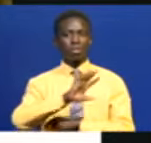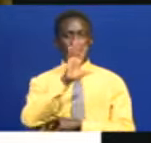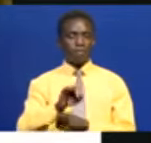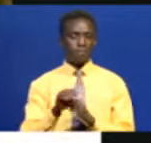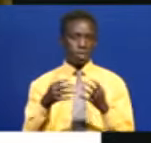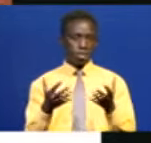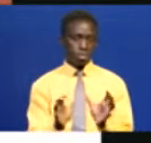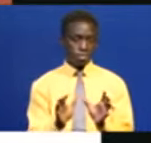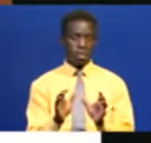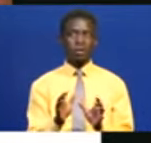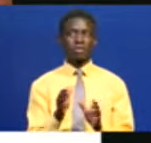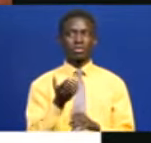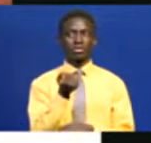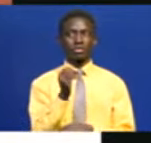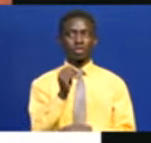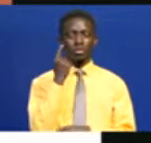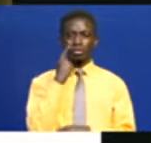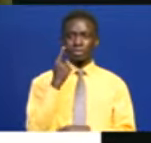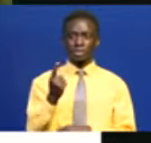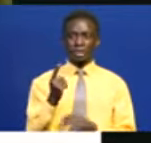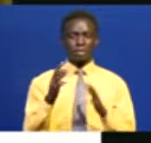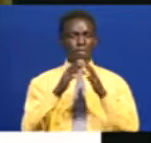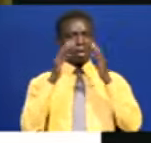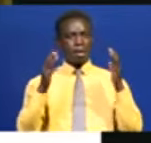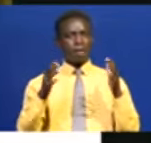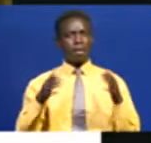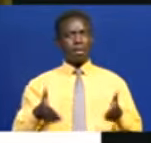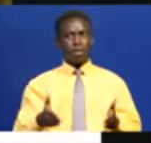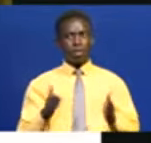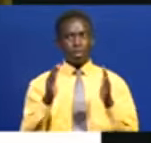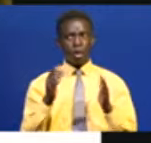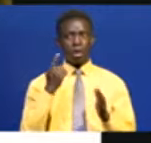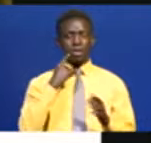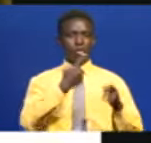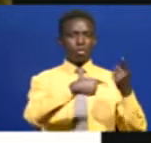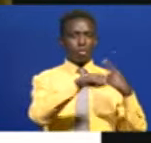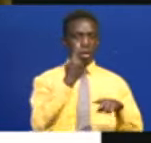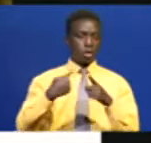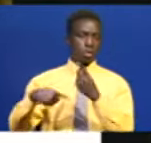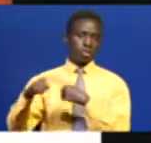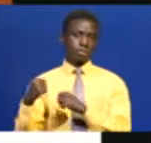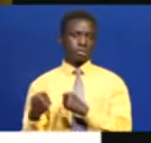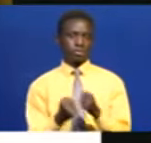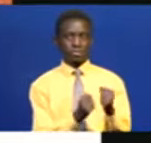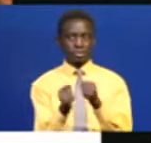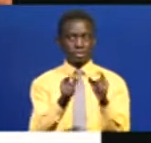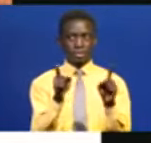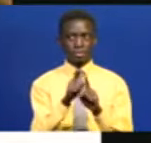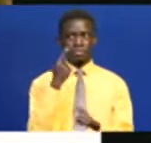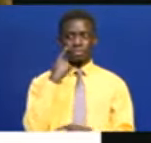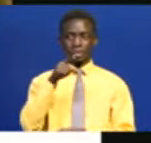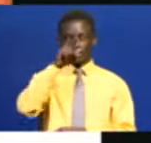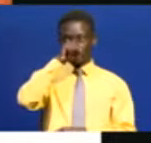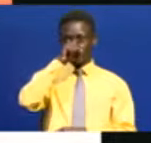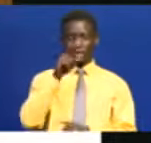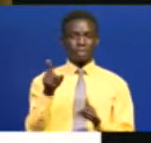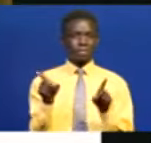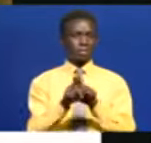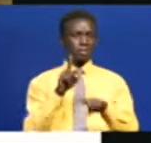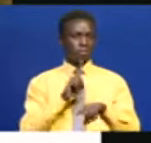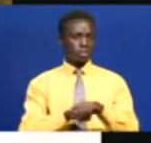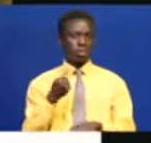companies. The model, the new model name is win-win strategy, and Turkey focus at the same time